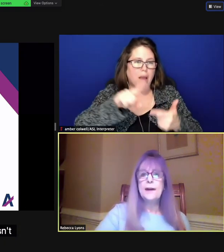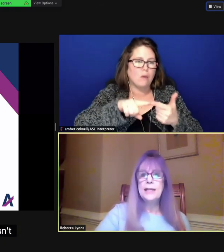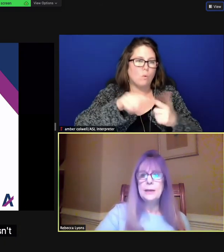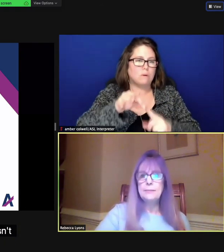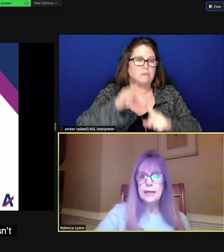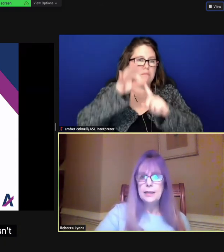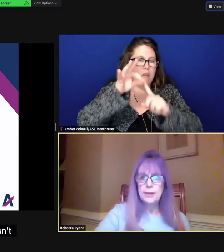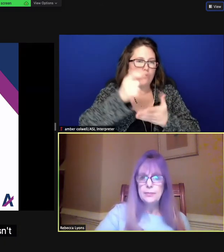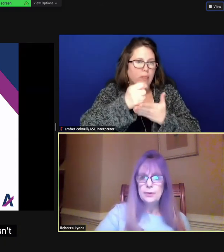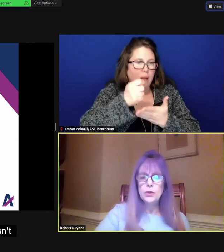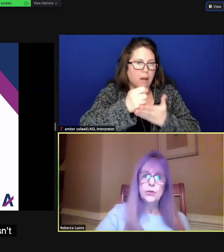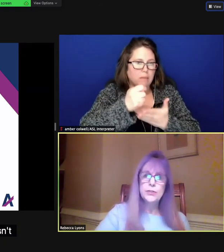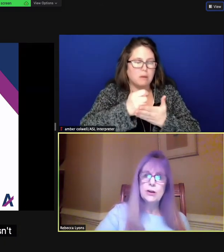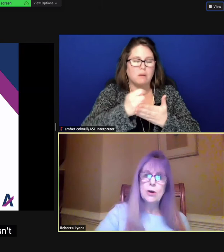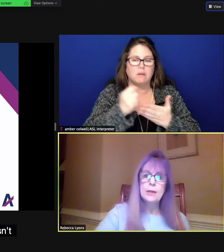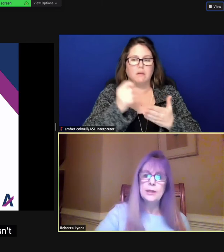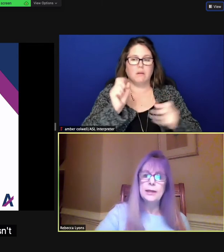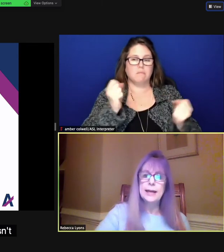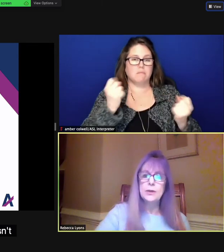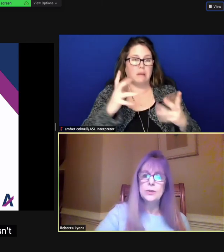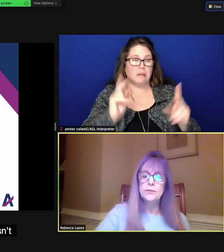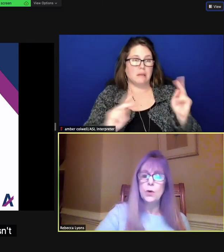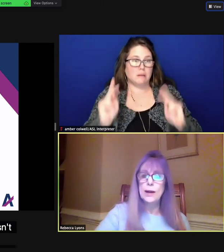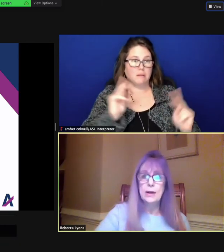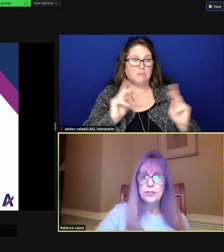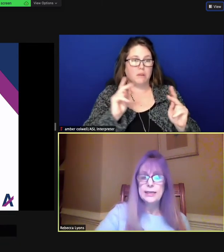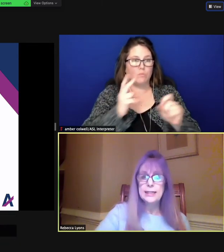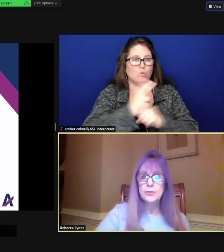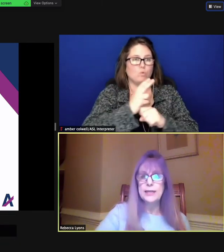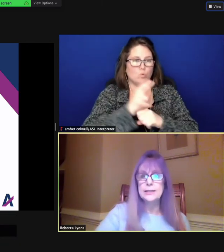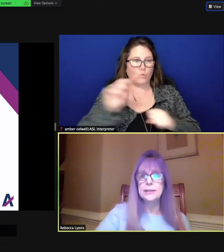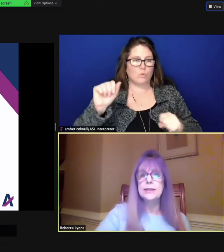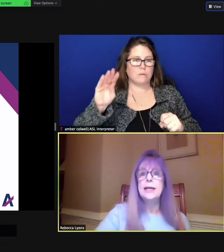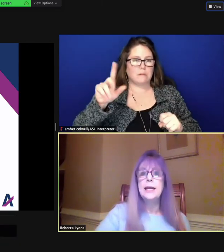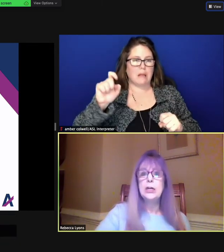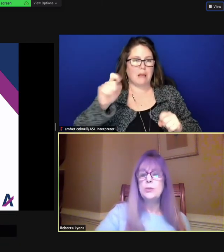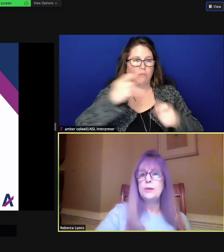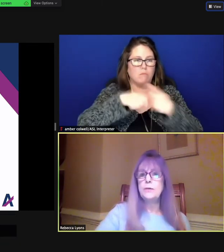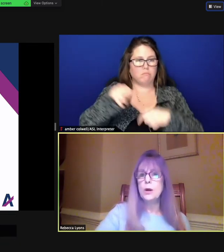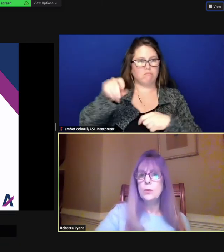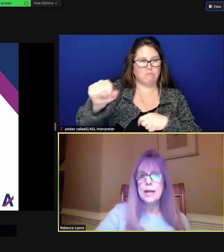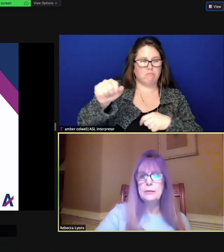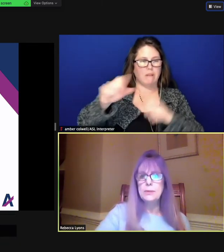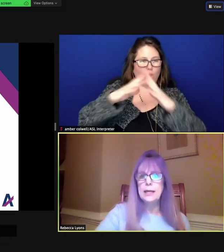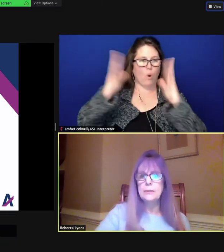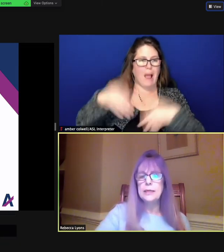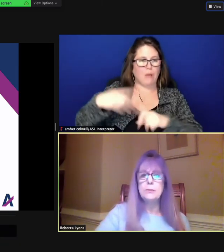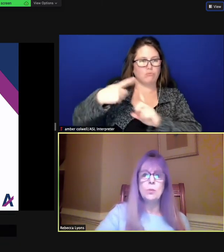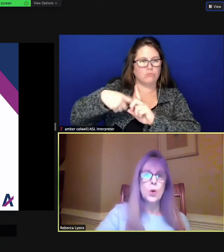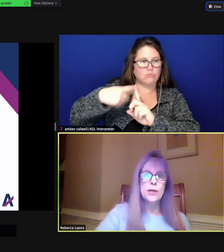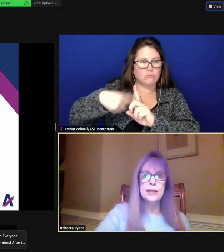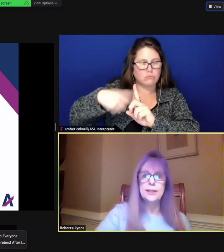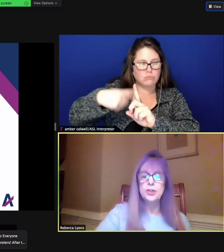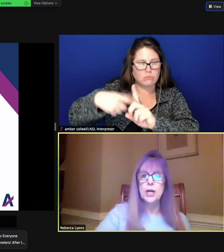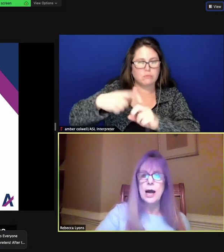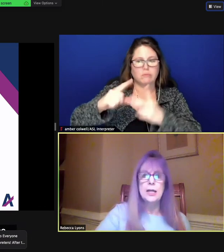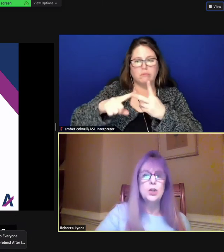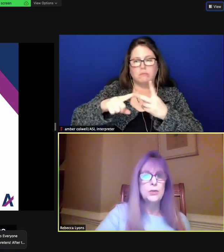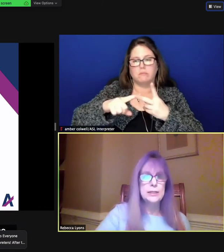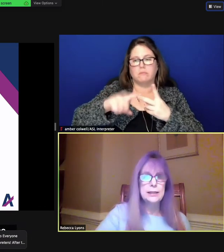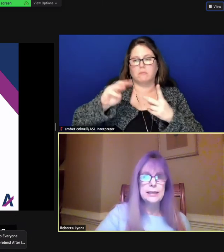We find that many people use their ABLE accounts for housing expenses. It could be for a rent payment,